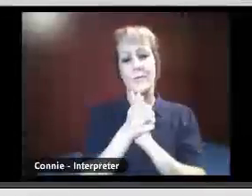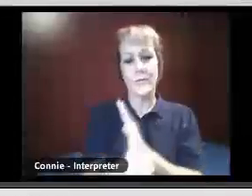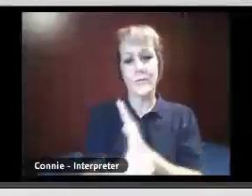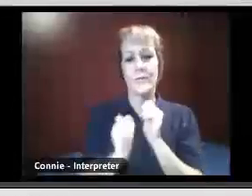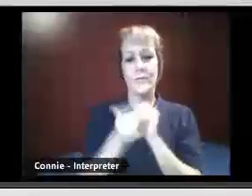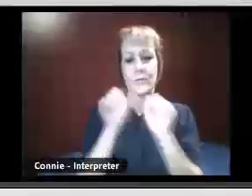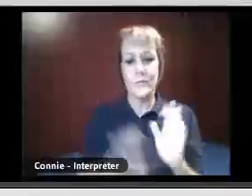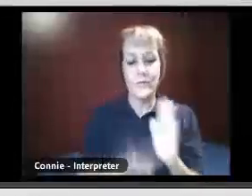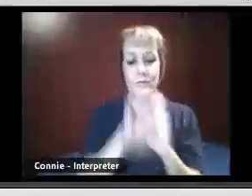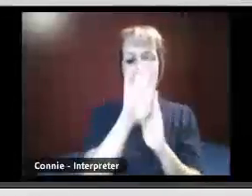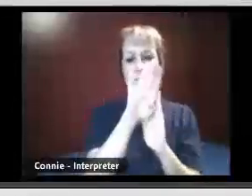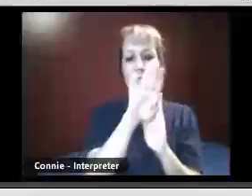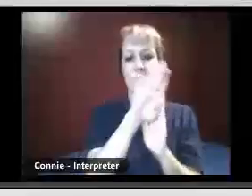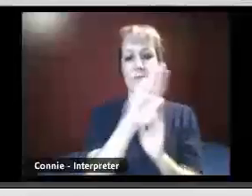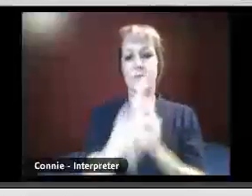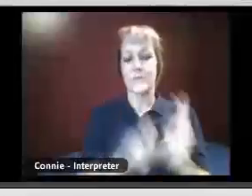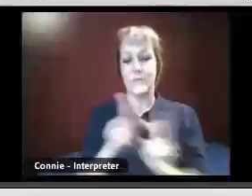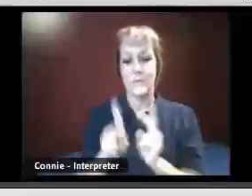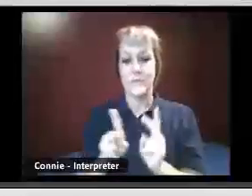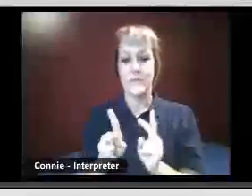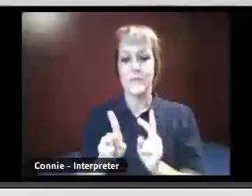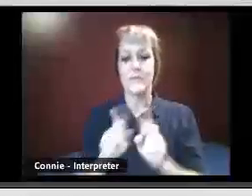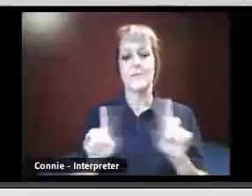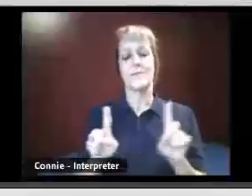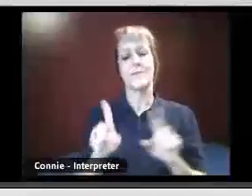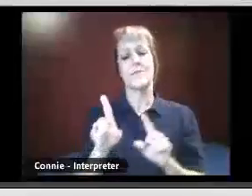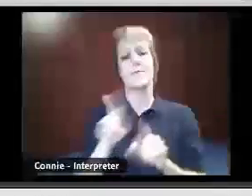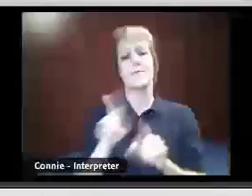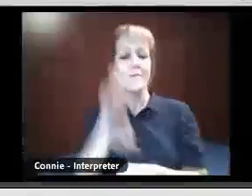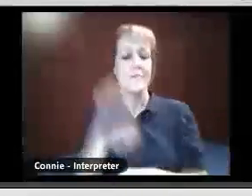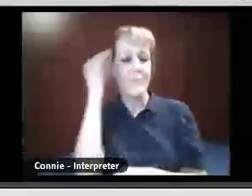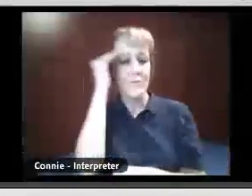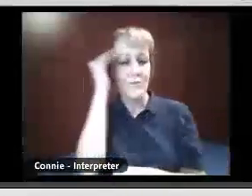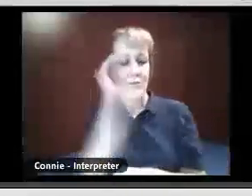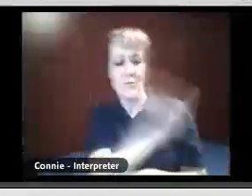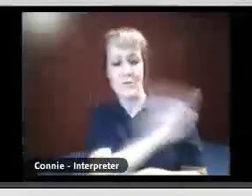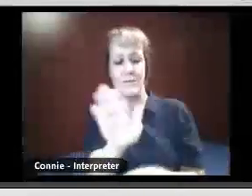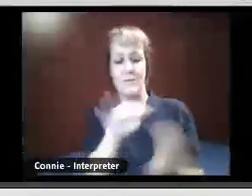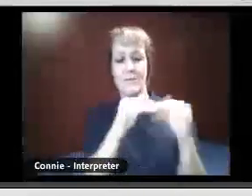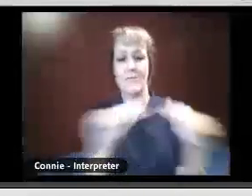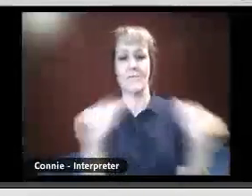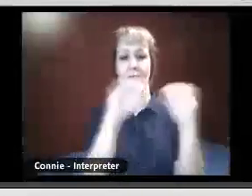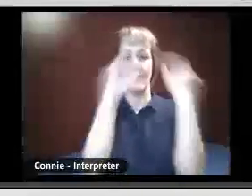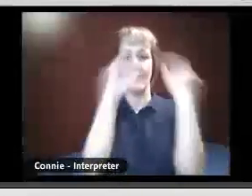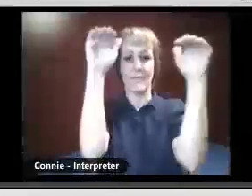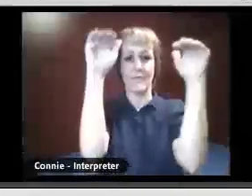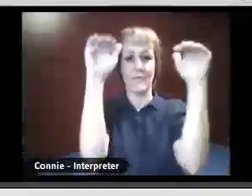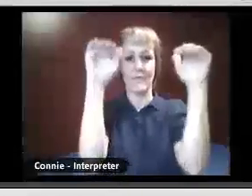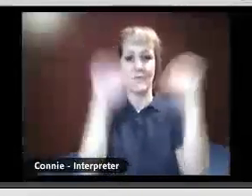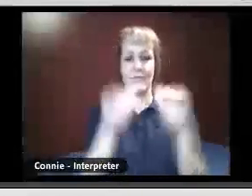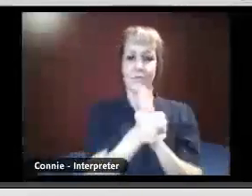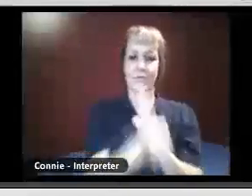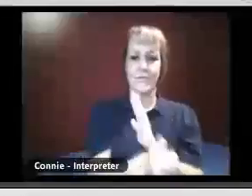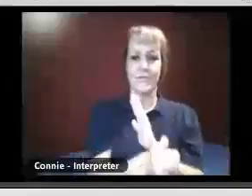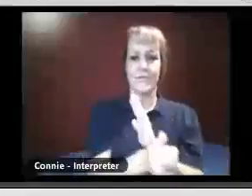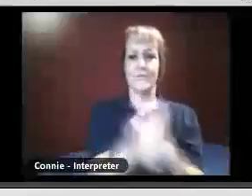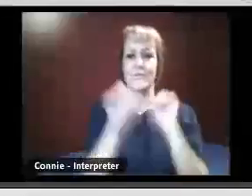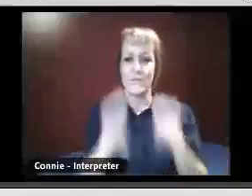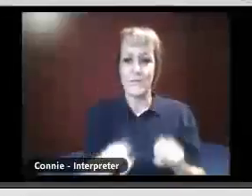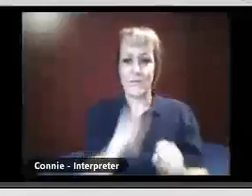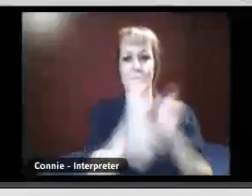develop individuals, but you have to really know their level, of expertise so you can delegate and